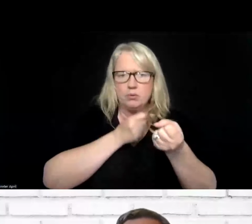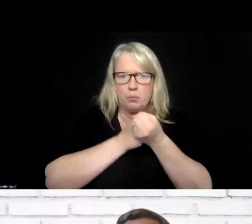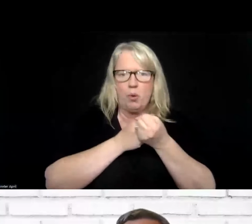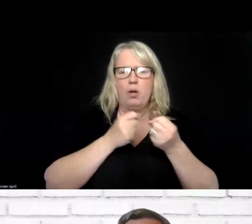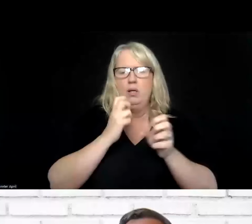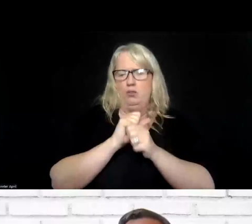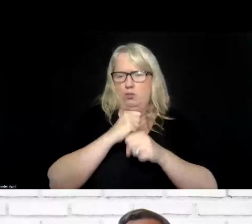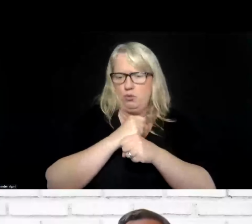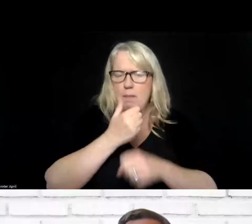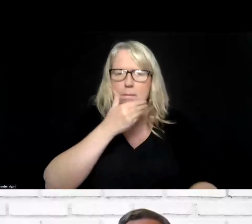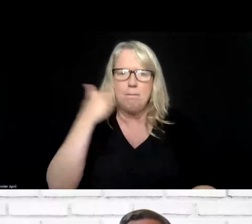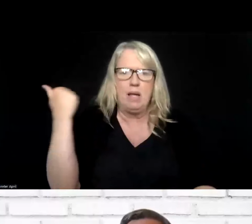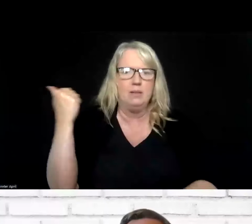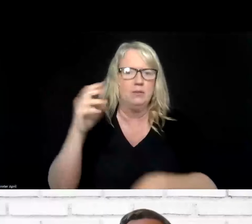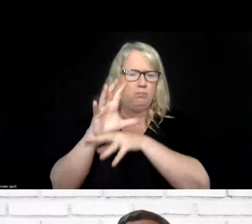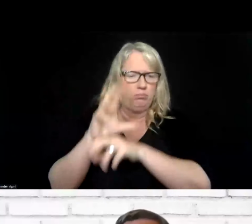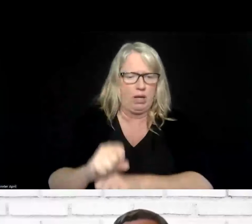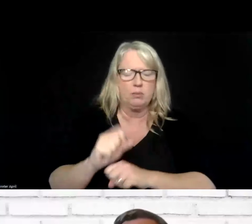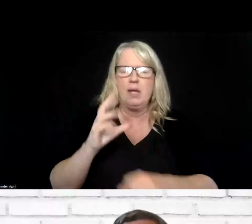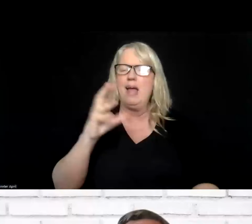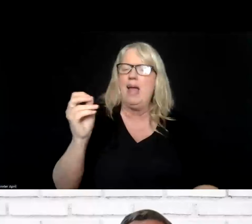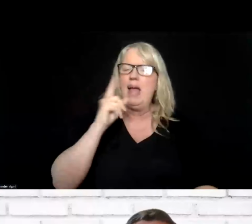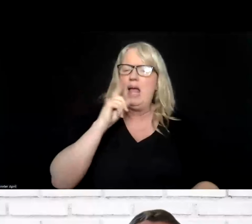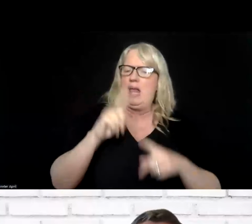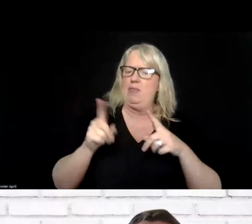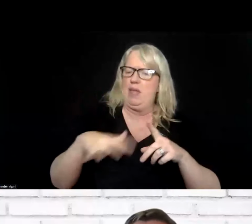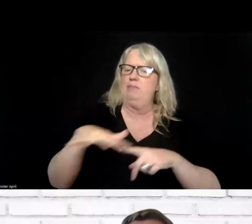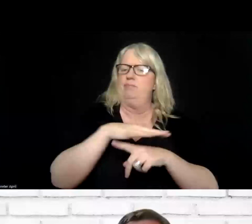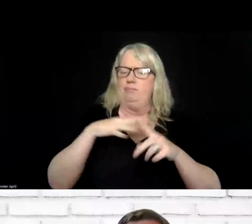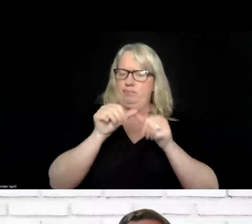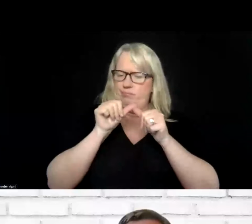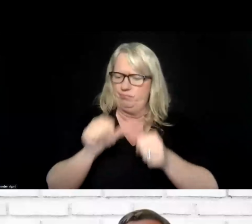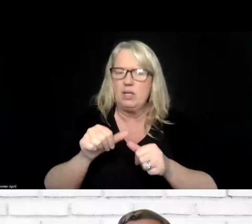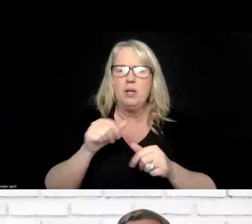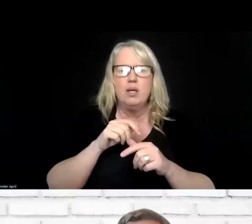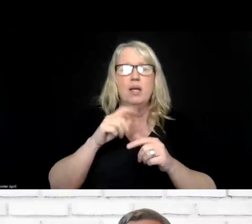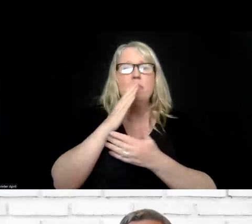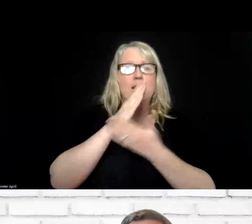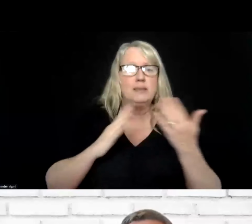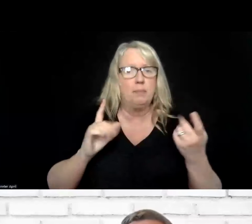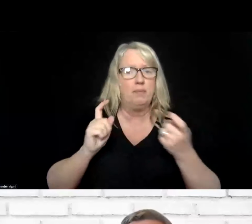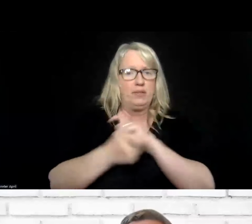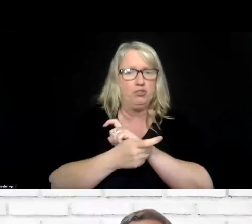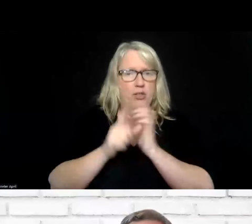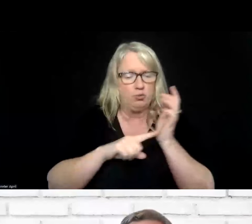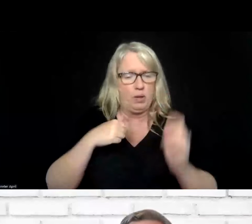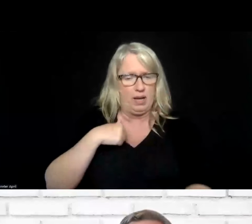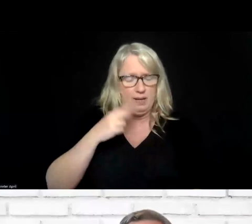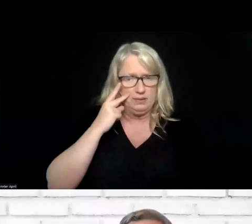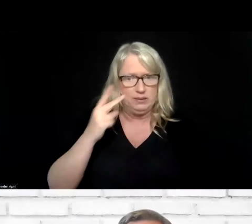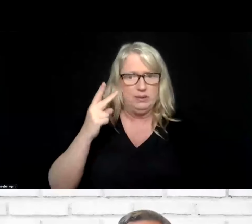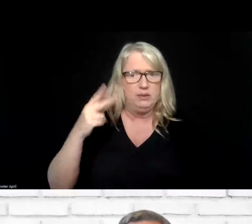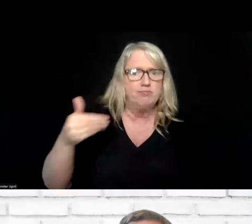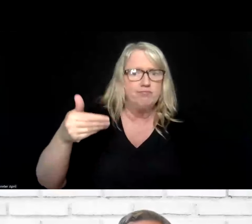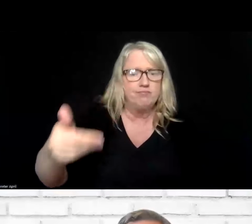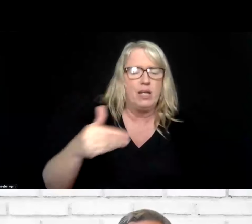creating best practice for those that we serve and the atmosphere of how we engage with that. But some of the change I've seen is not just in our